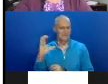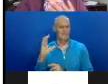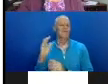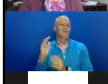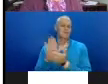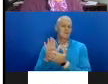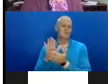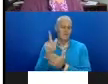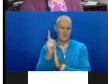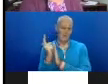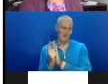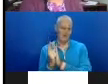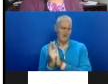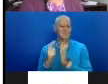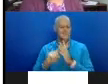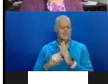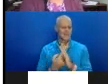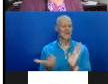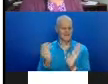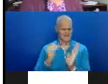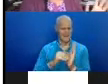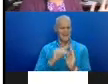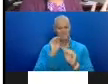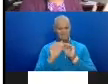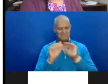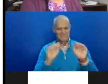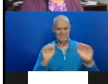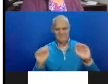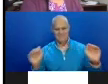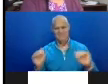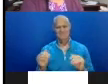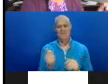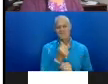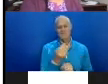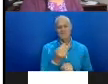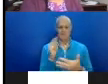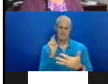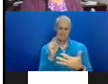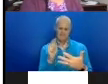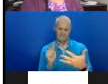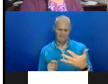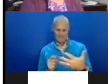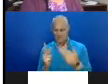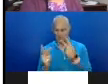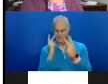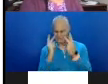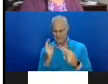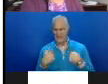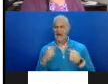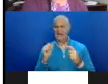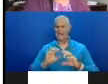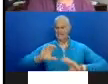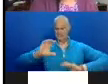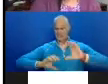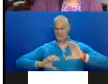So we're going to start again by reminding you of a few items. You will see that you are only able to chat